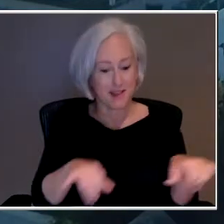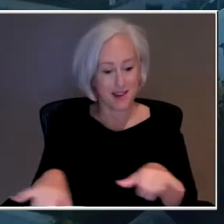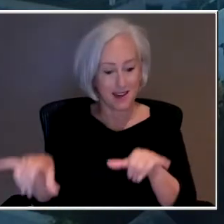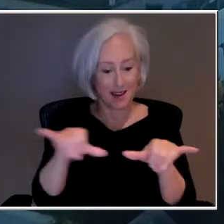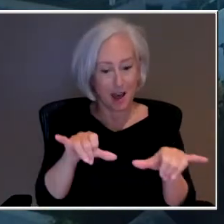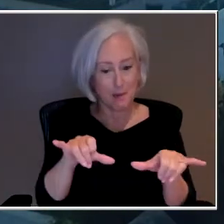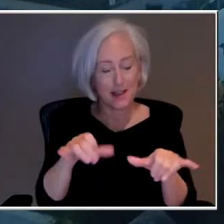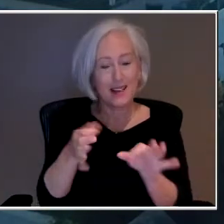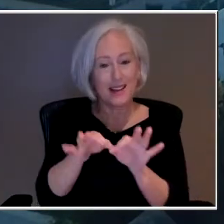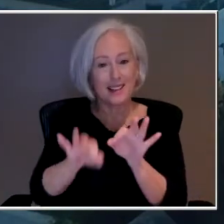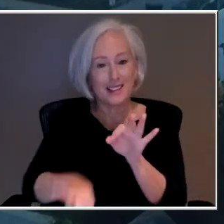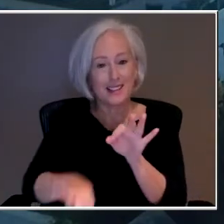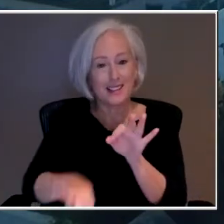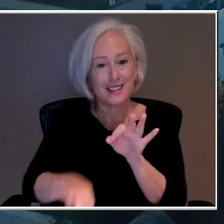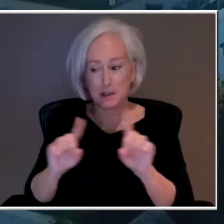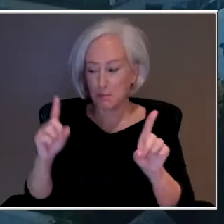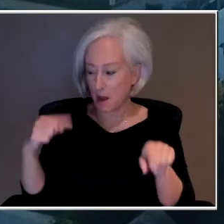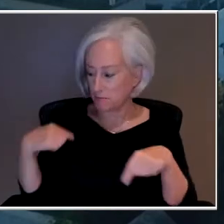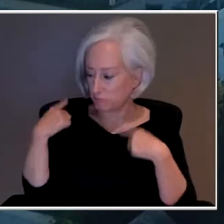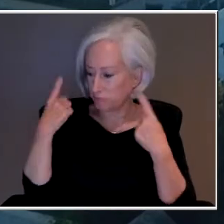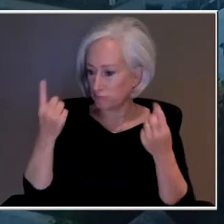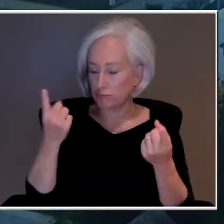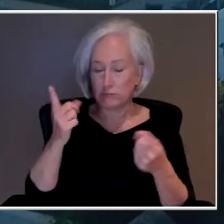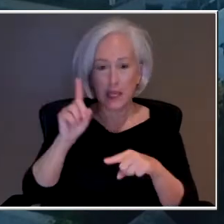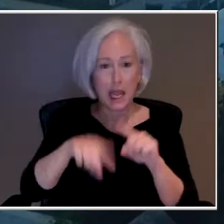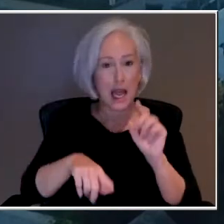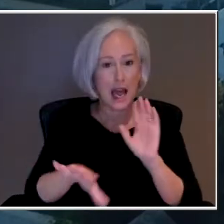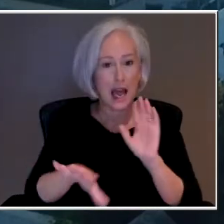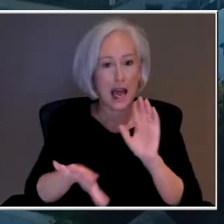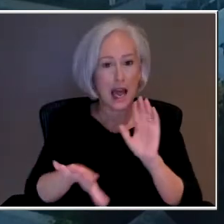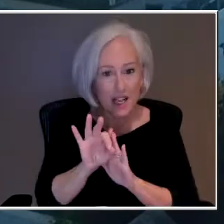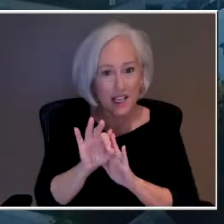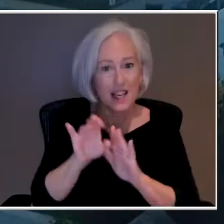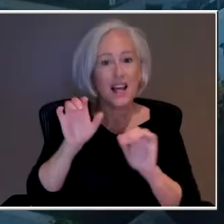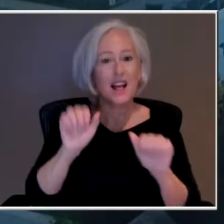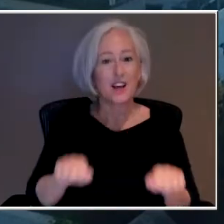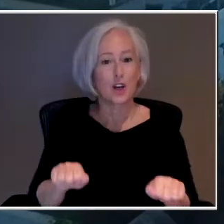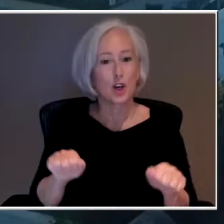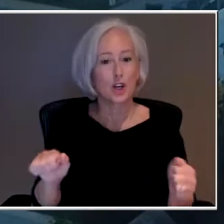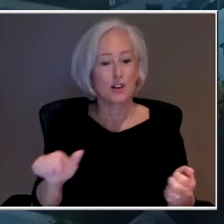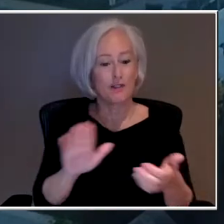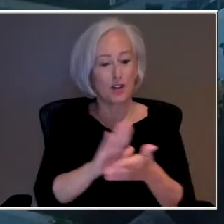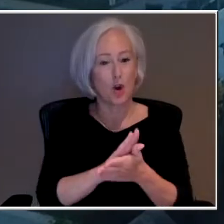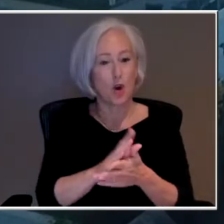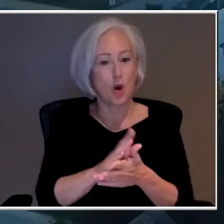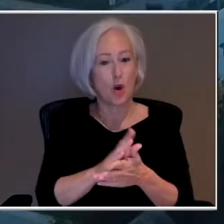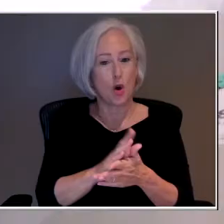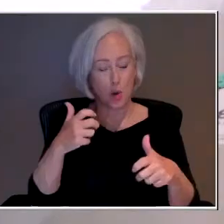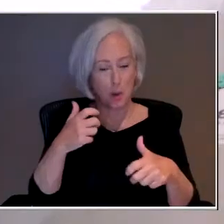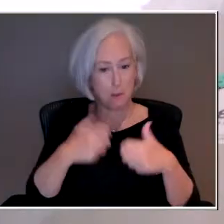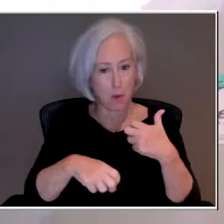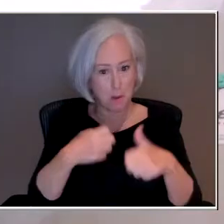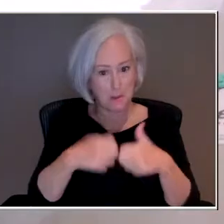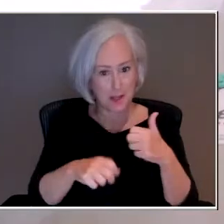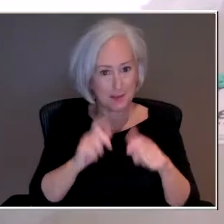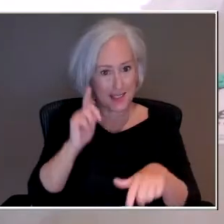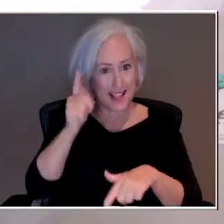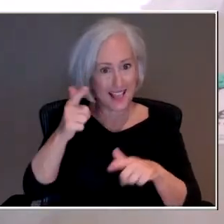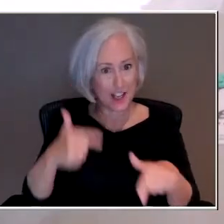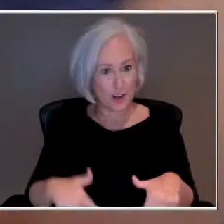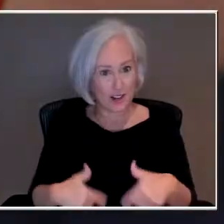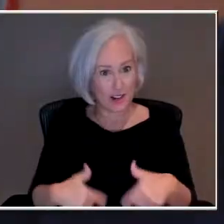gone undetected. It could have caused bigger complications later in life, even blindness. It's a